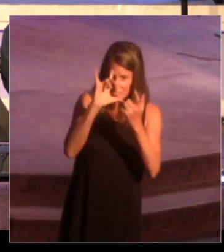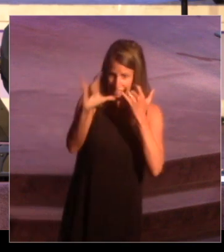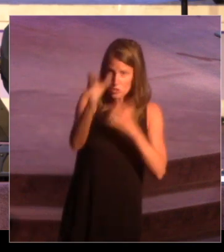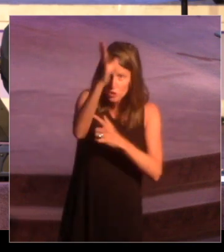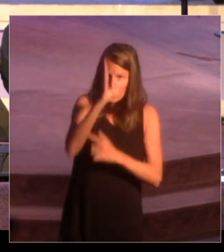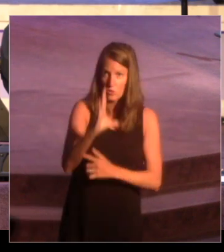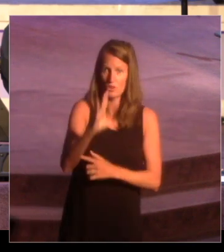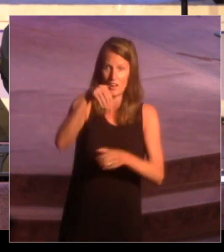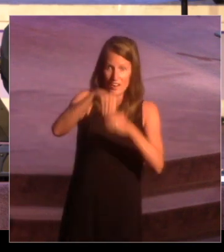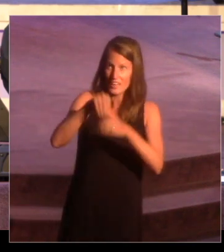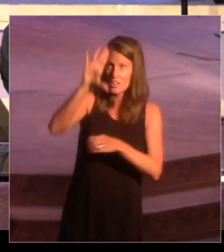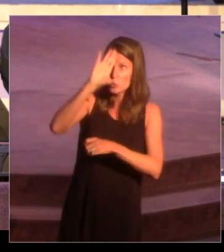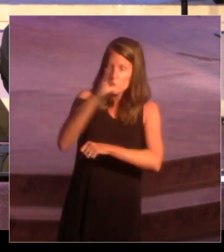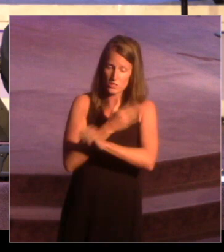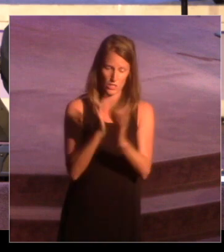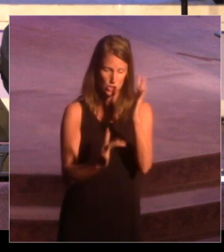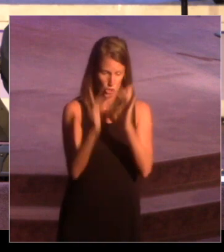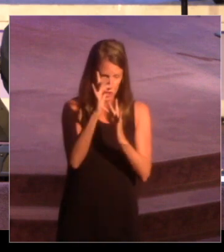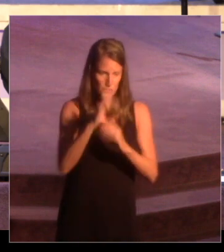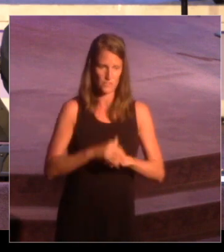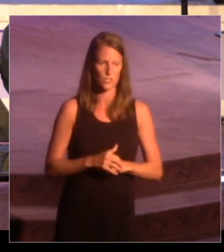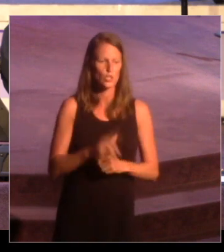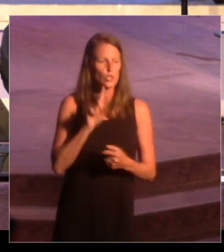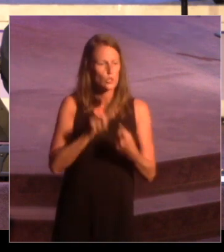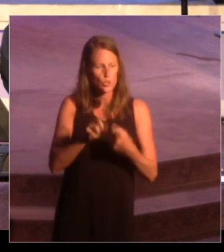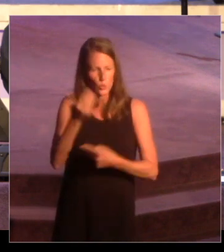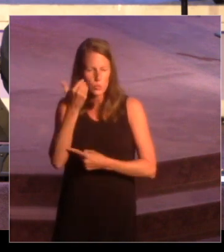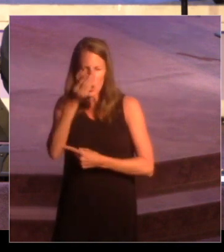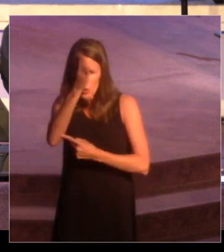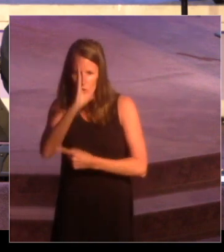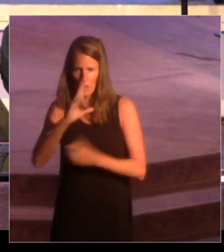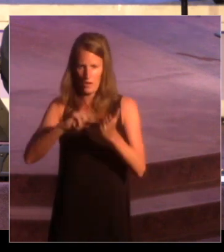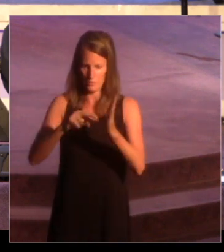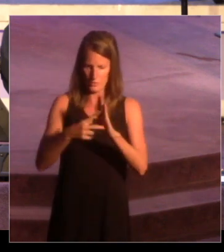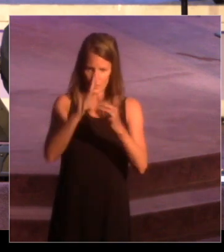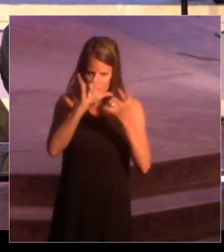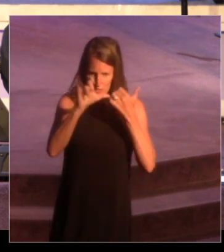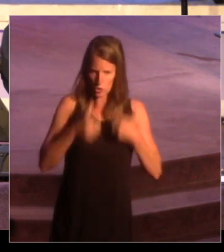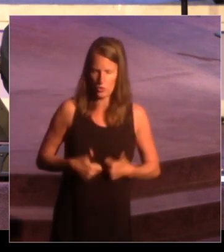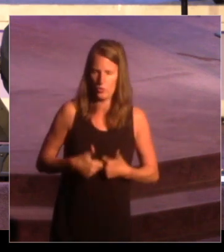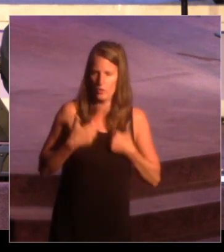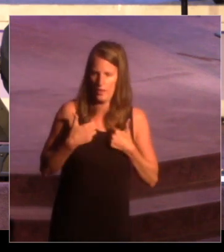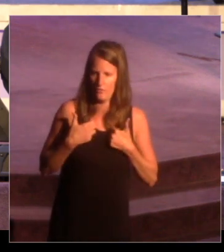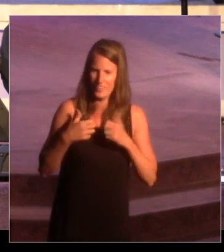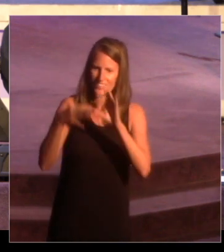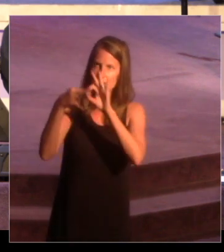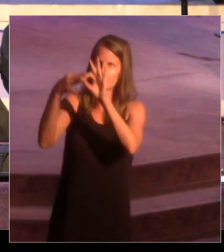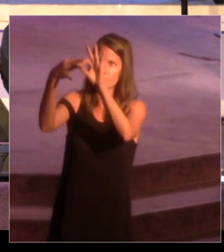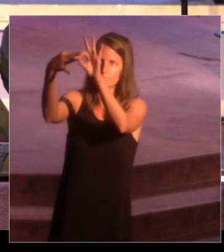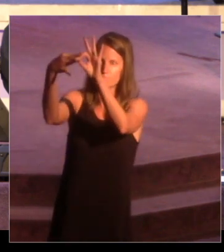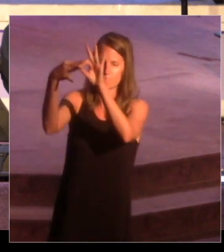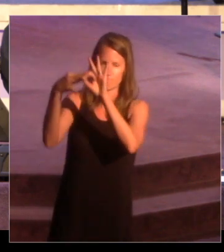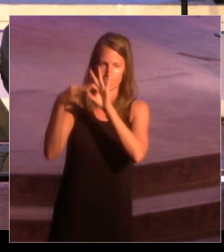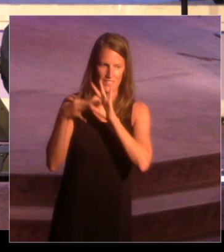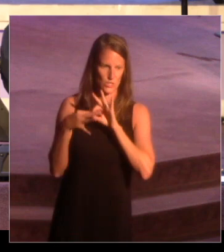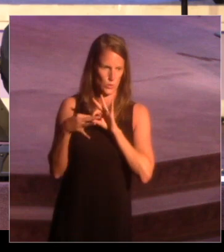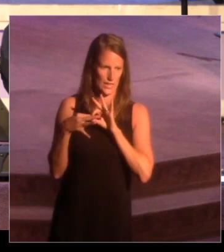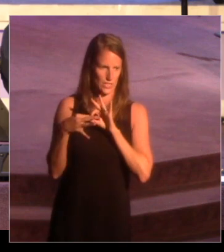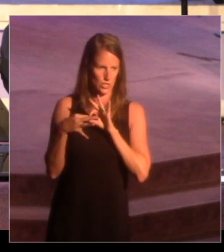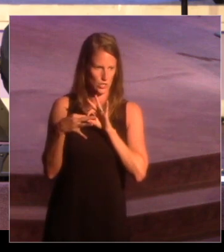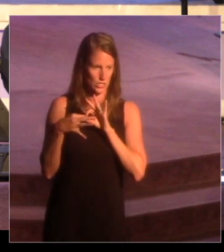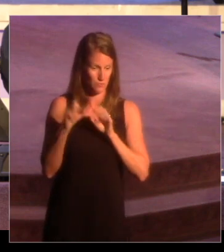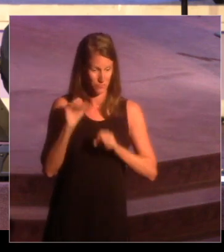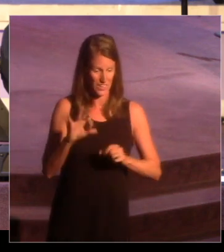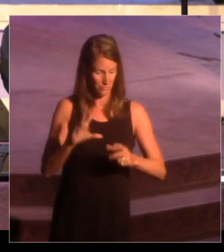have sent." To know God is to have eternal life. Eternal life is a relationship. It's life lived in the